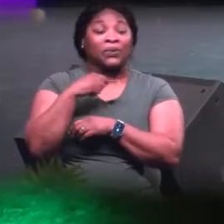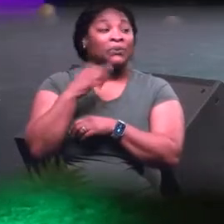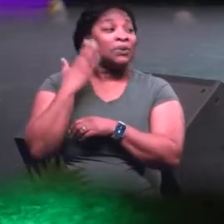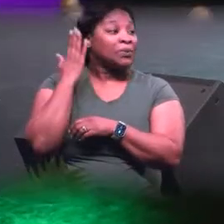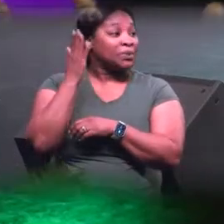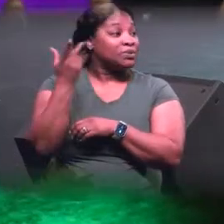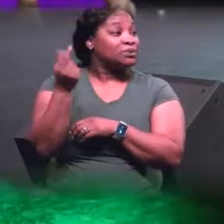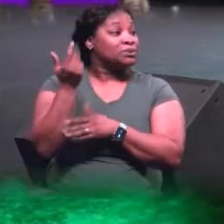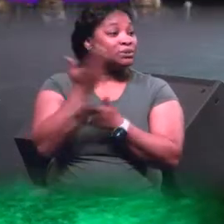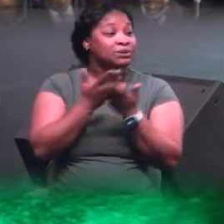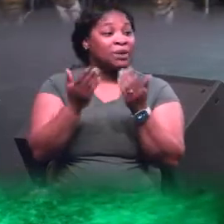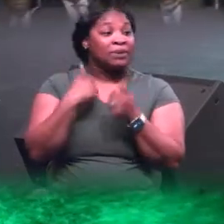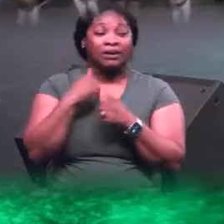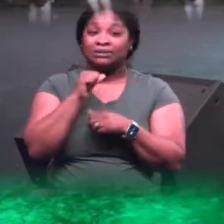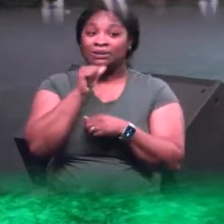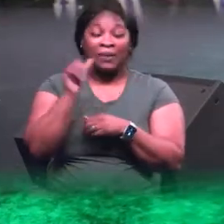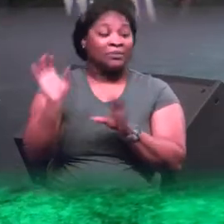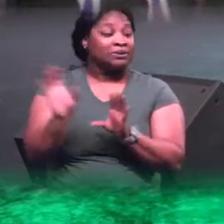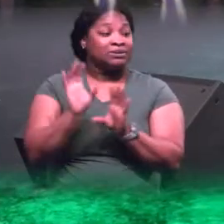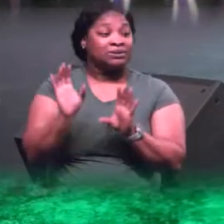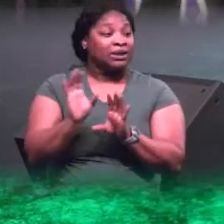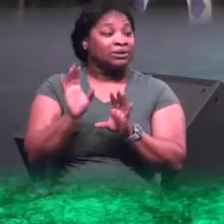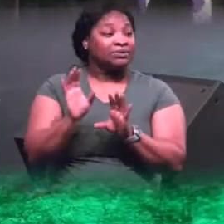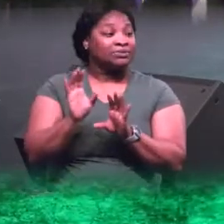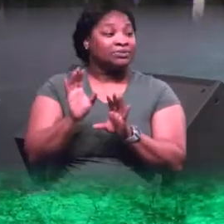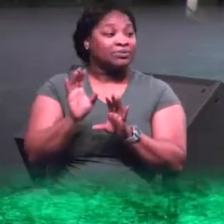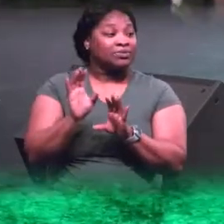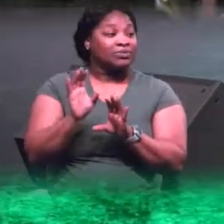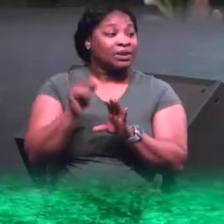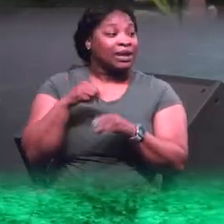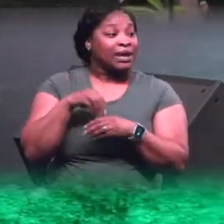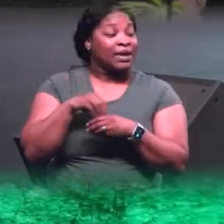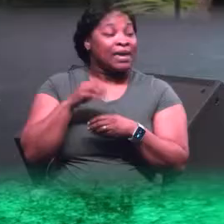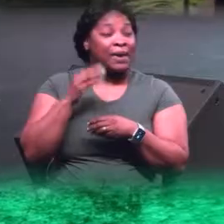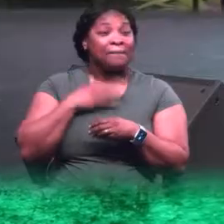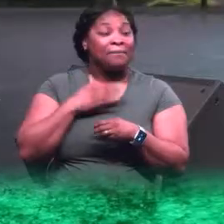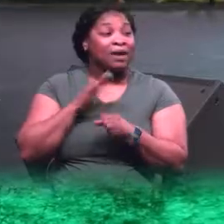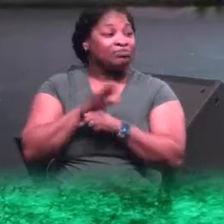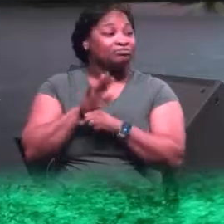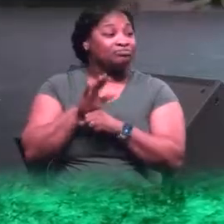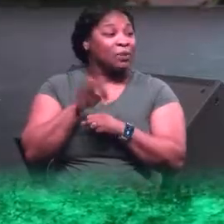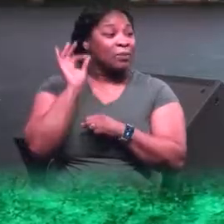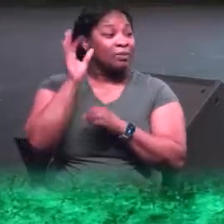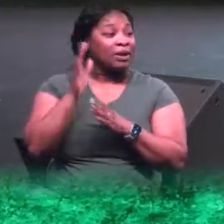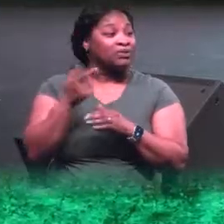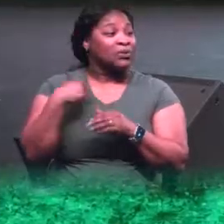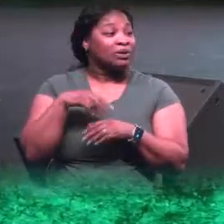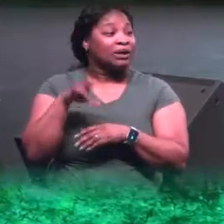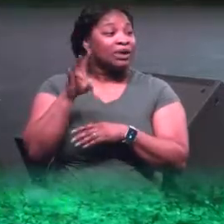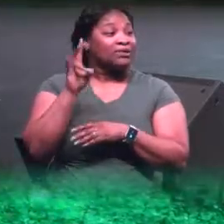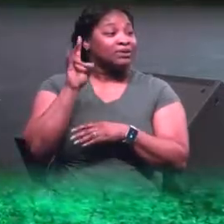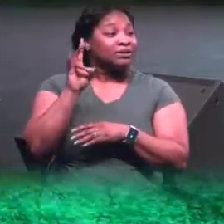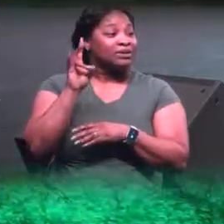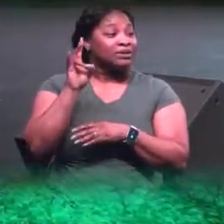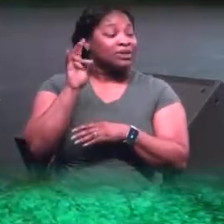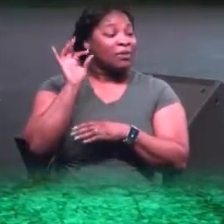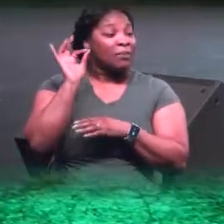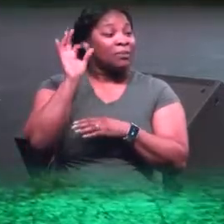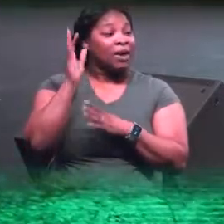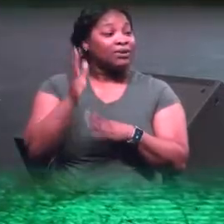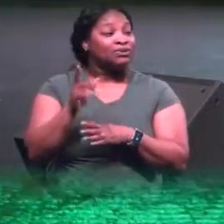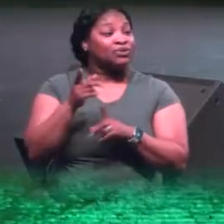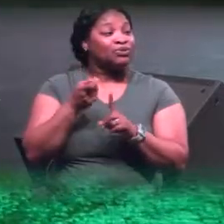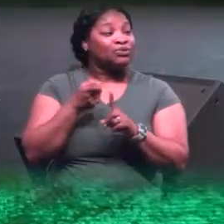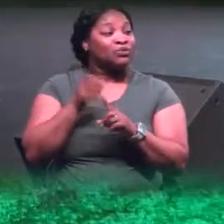do something that hasn't been done in my entire pastorate. We've got 7 pastors